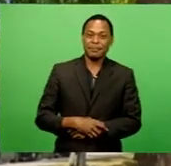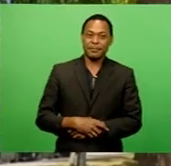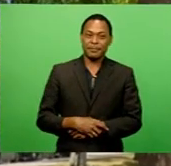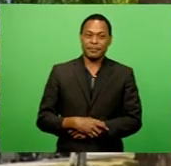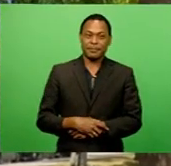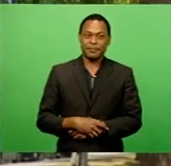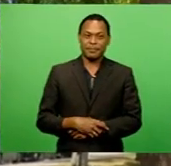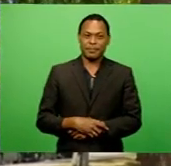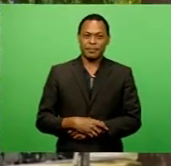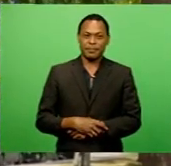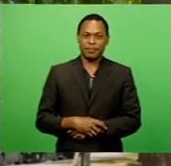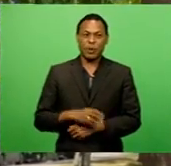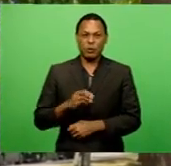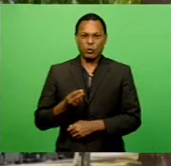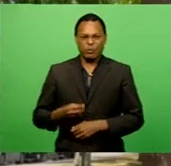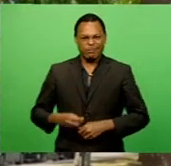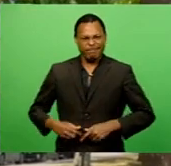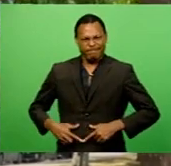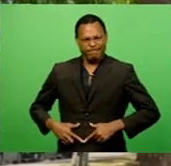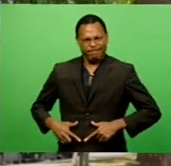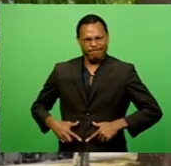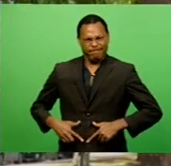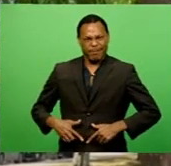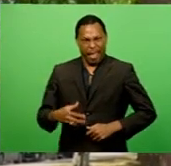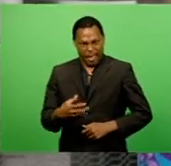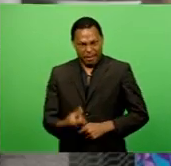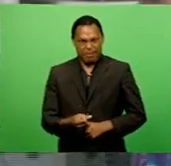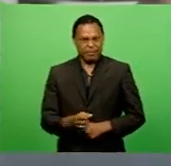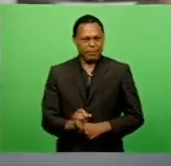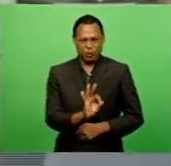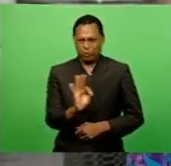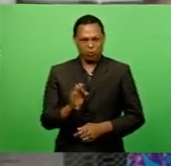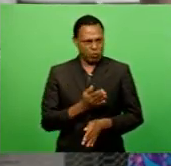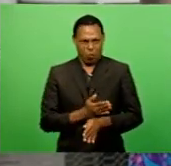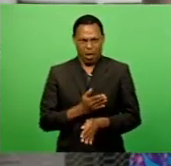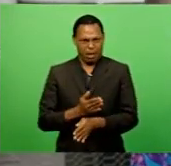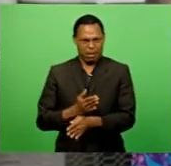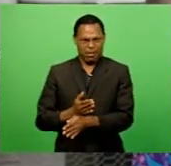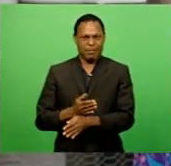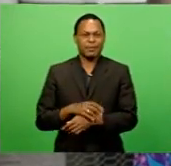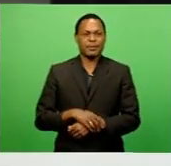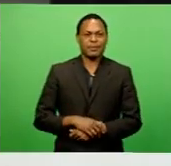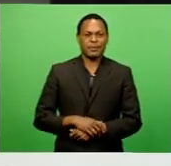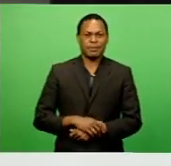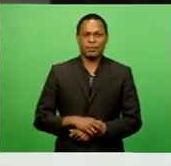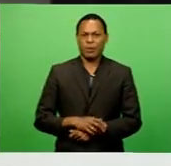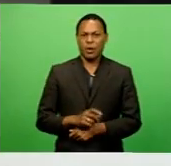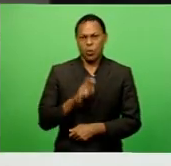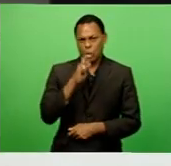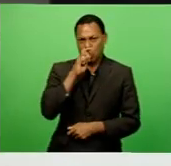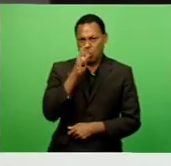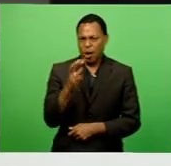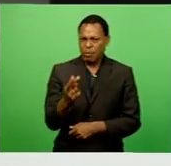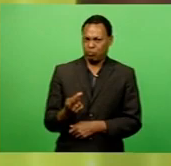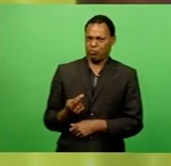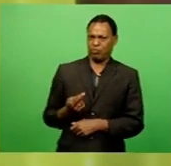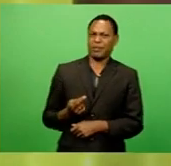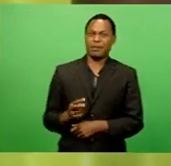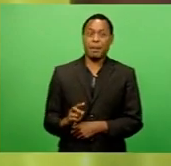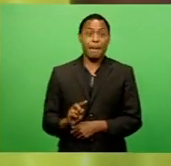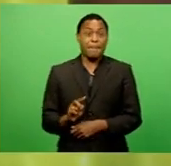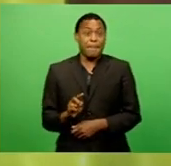their pancreas, which is the organ that produces insulin, is not working. Type 1 diabetes can't be reversed, but Dr. Delasau says